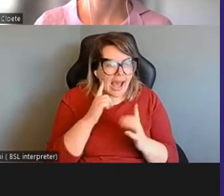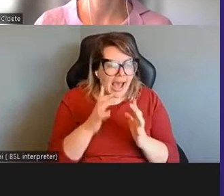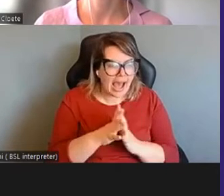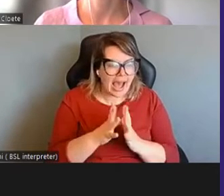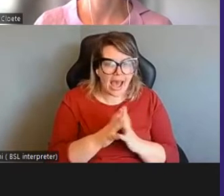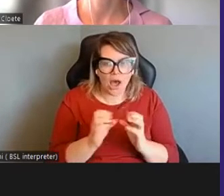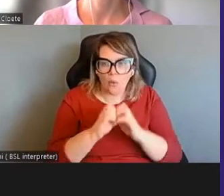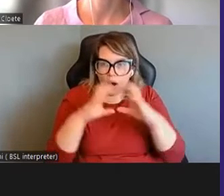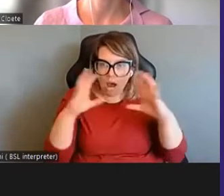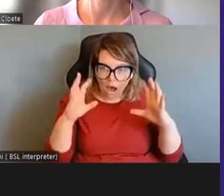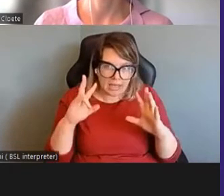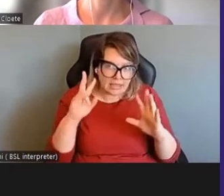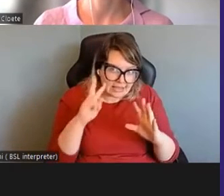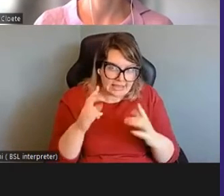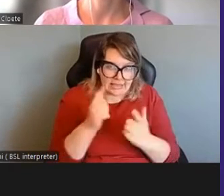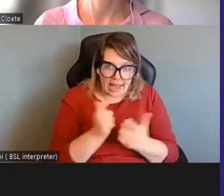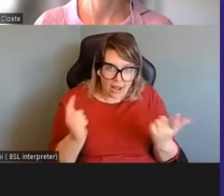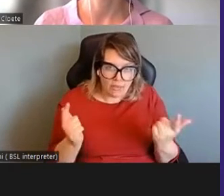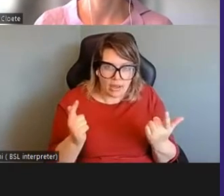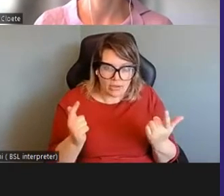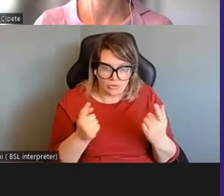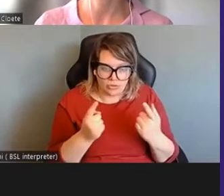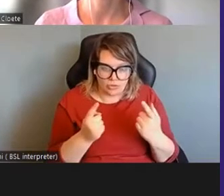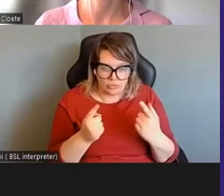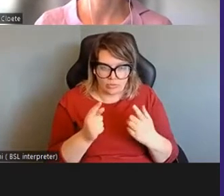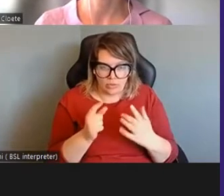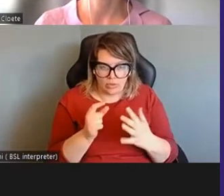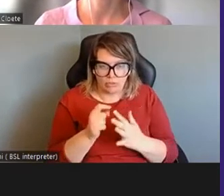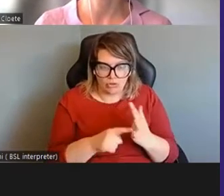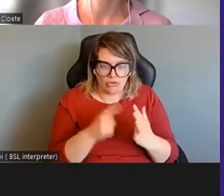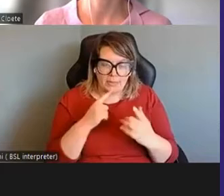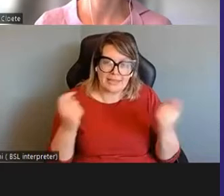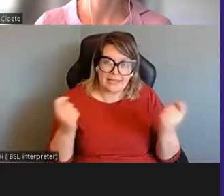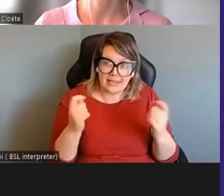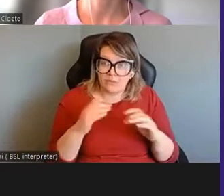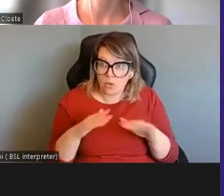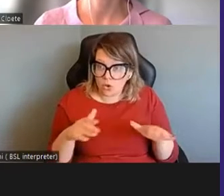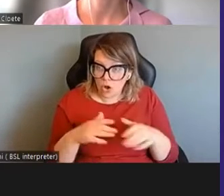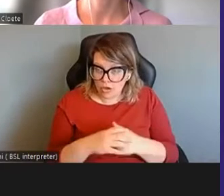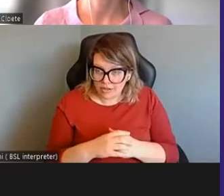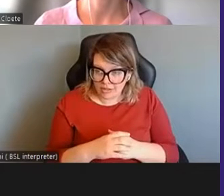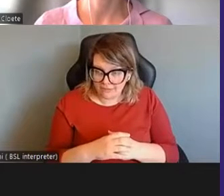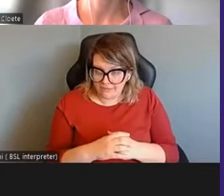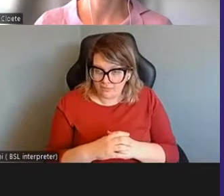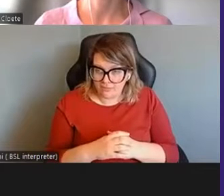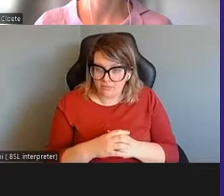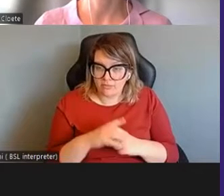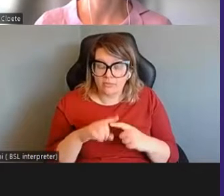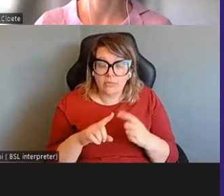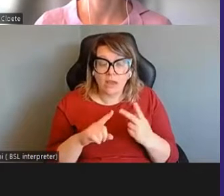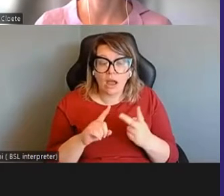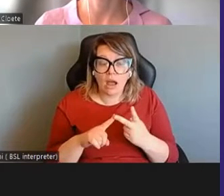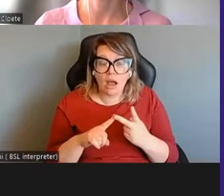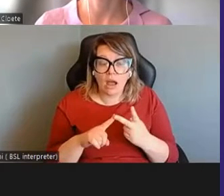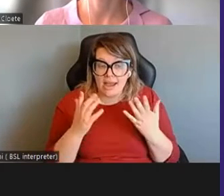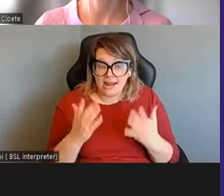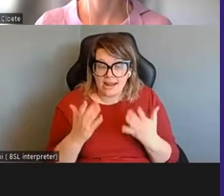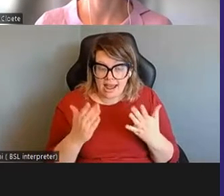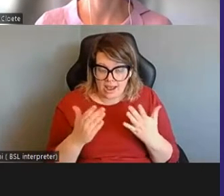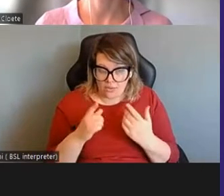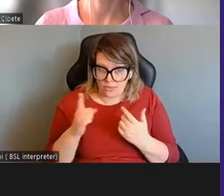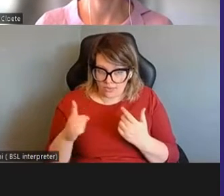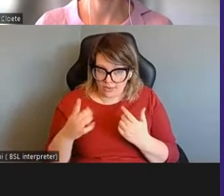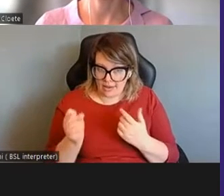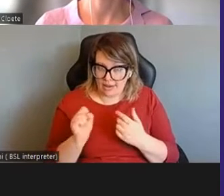see to what extent their project was successful. Additionally, since they now had both